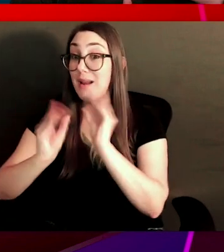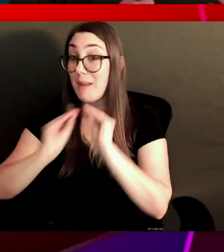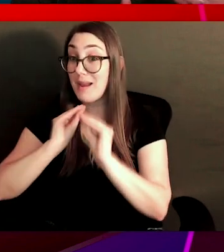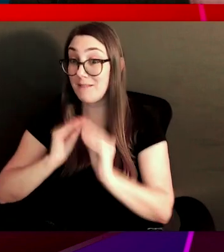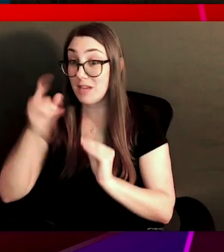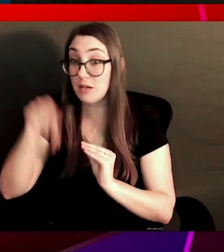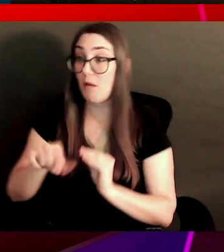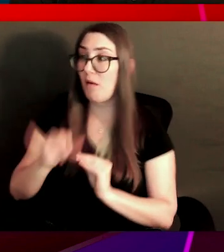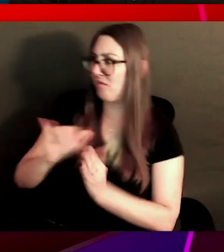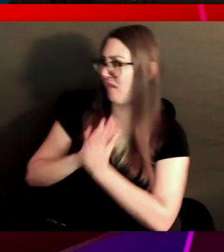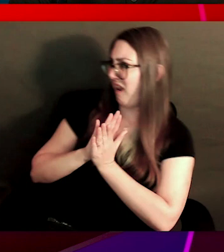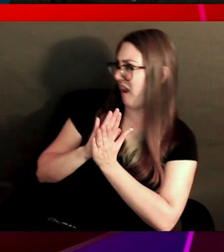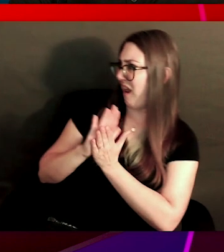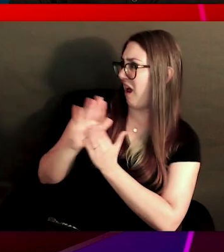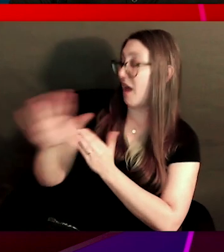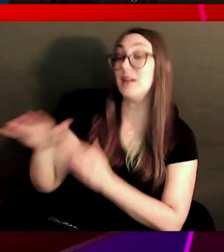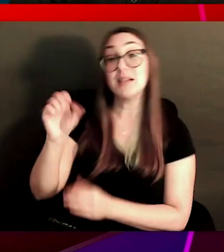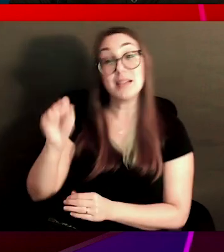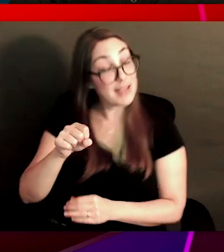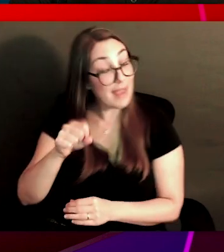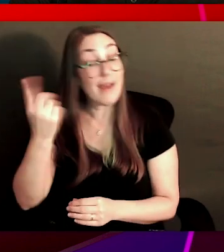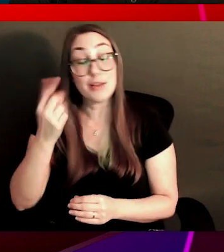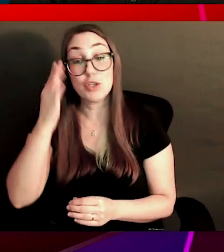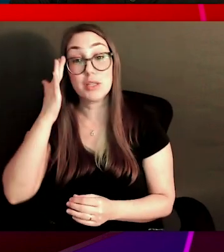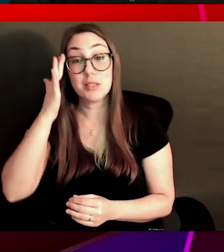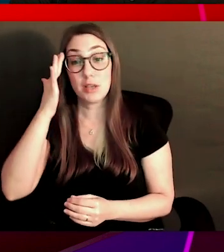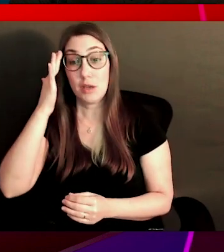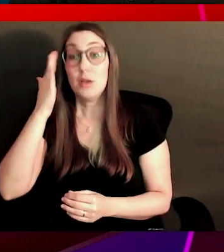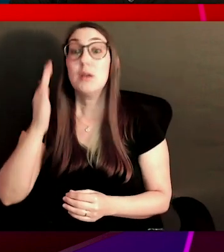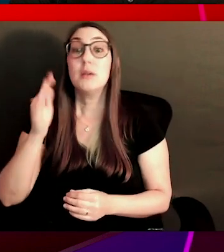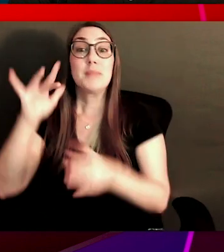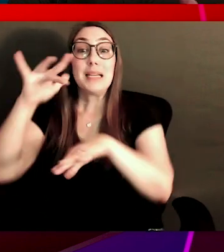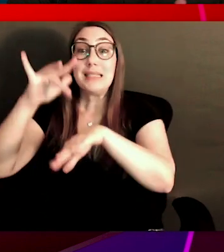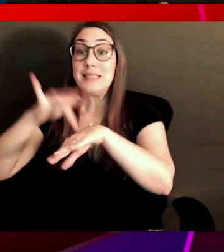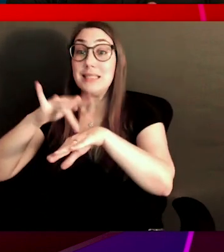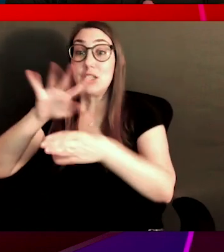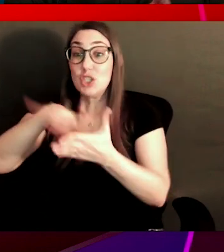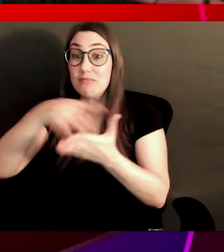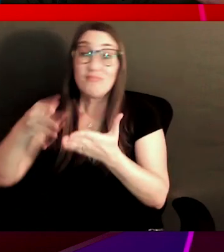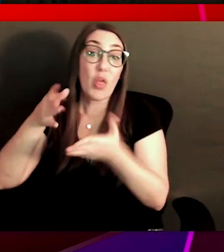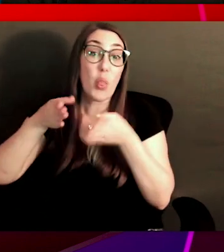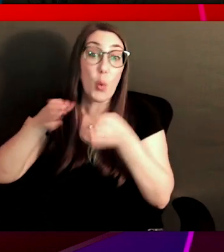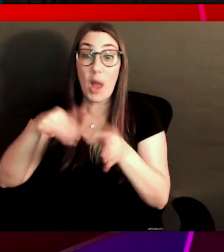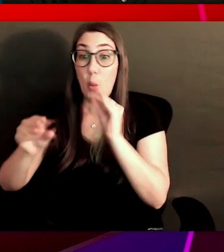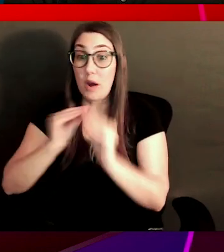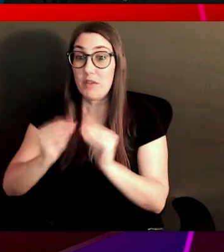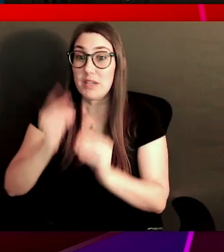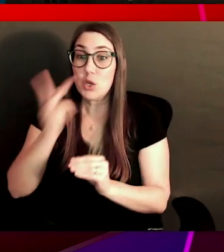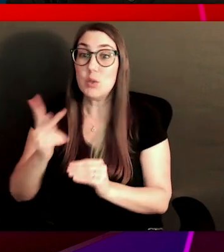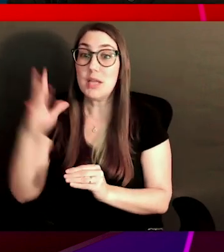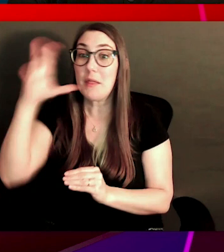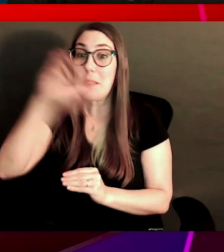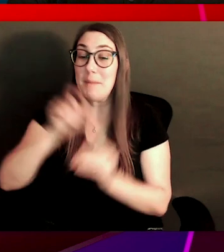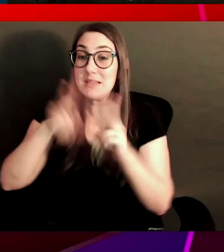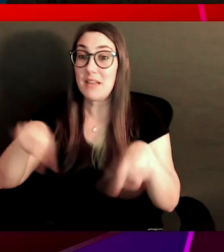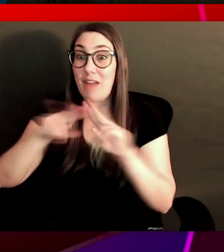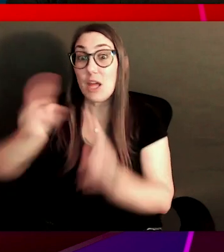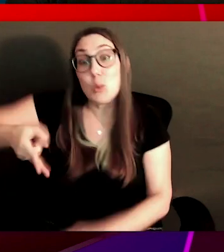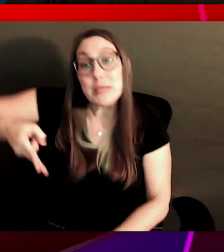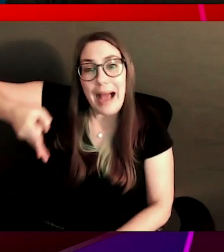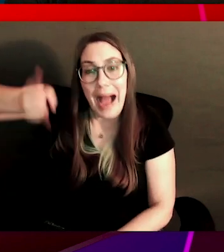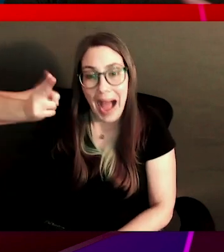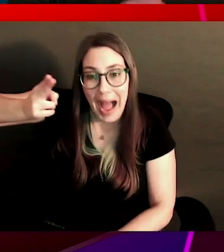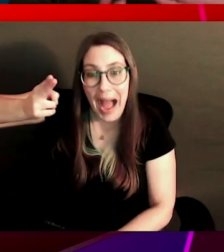by just graphically touching, the way I want to fix this, and you can see that the missing values is a high problem, I can go ahead and drop